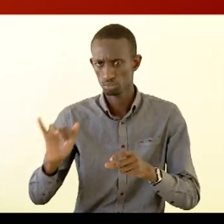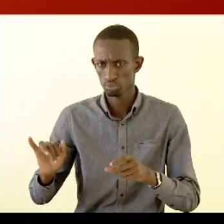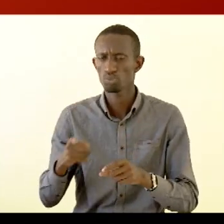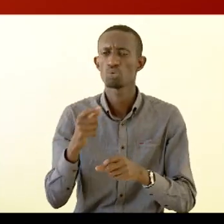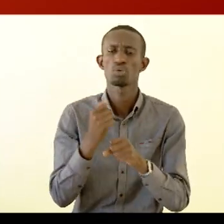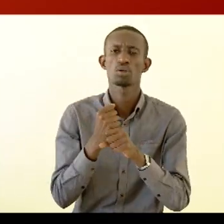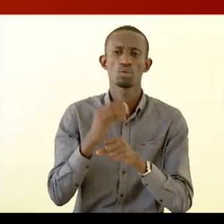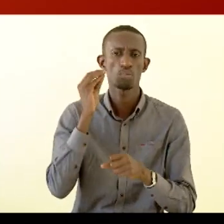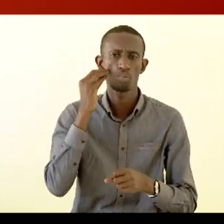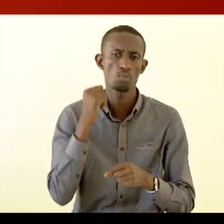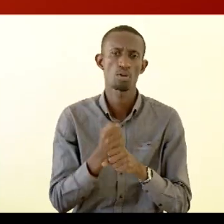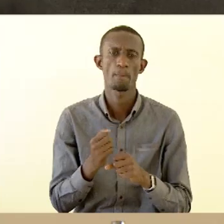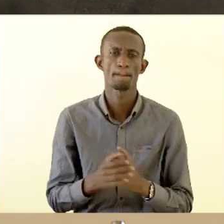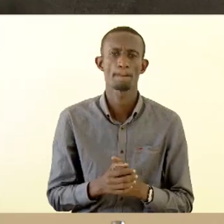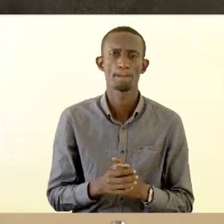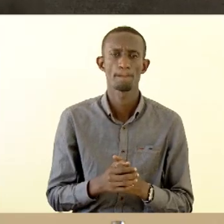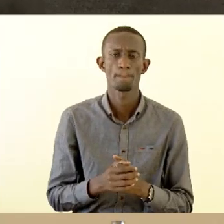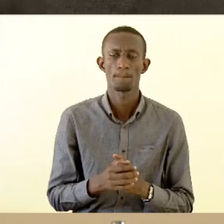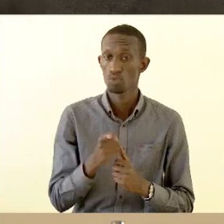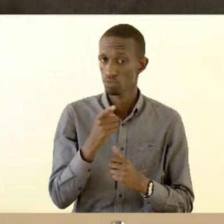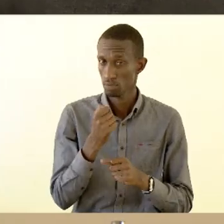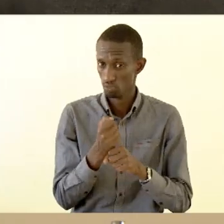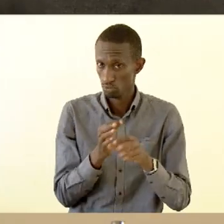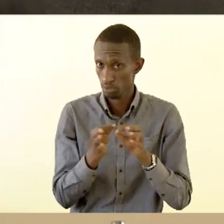think about the 3 definitions.